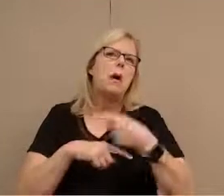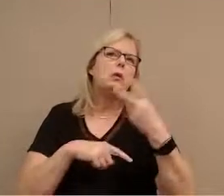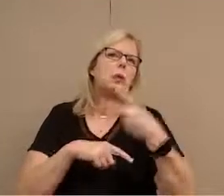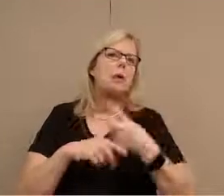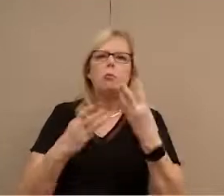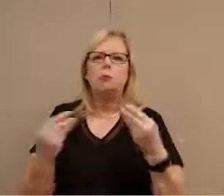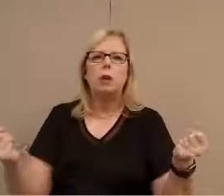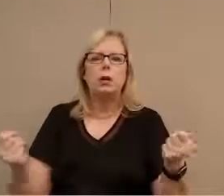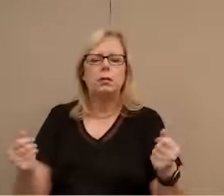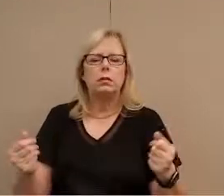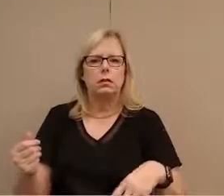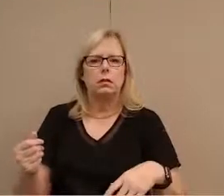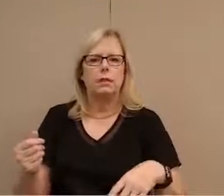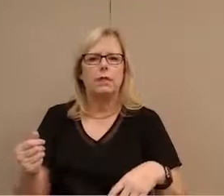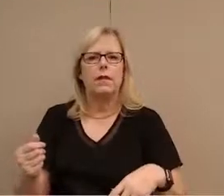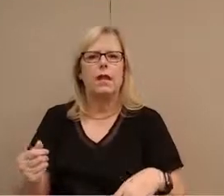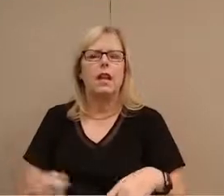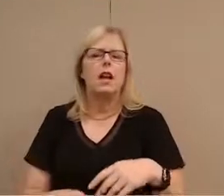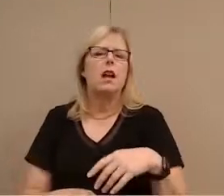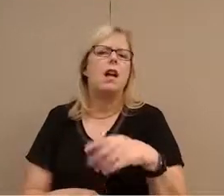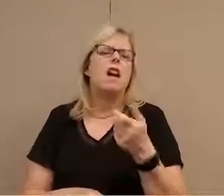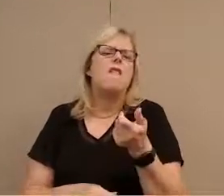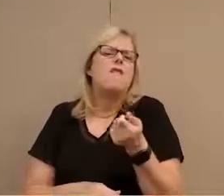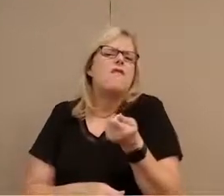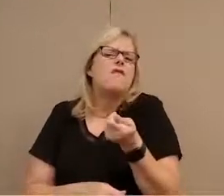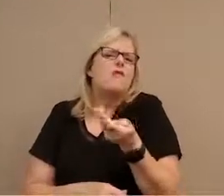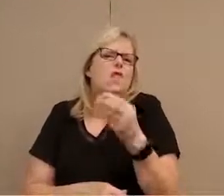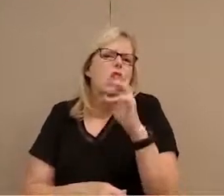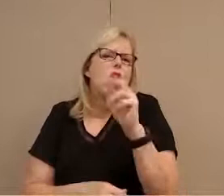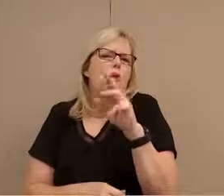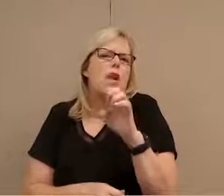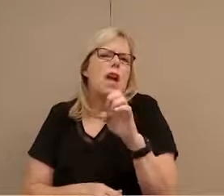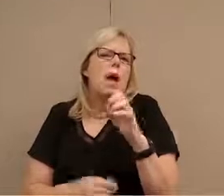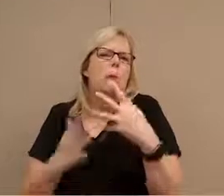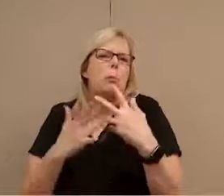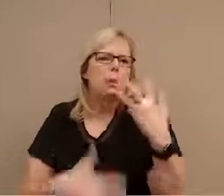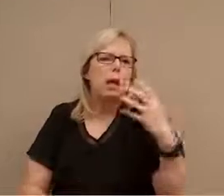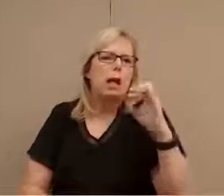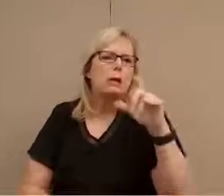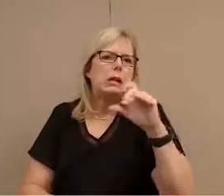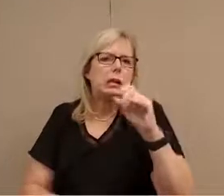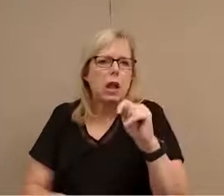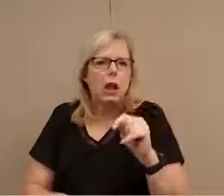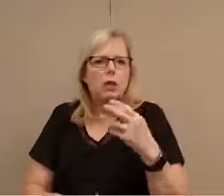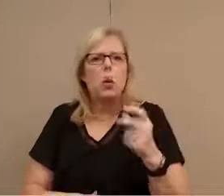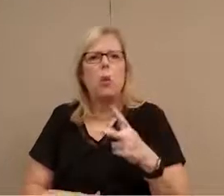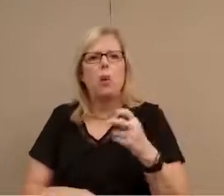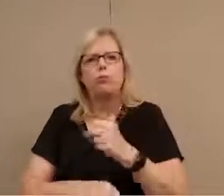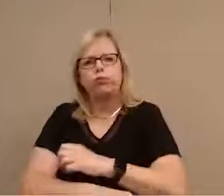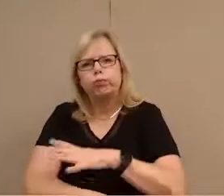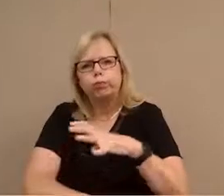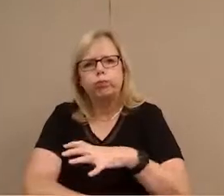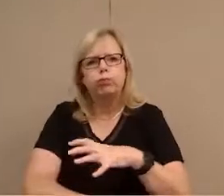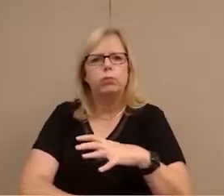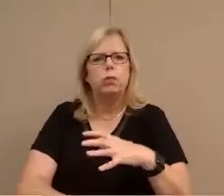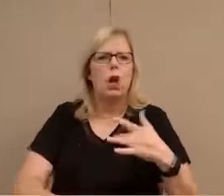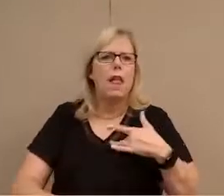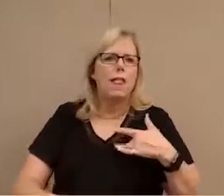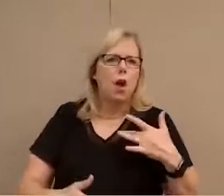gone. This very rare side effects of blood clots or inflammation around the